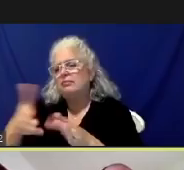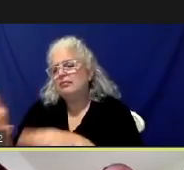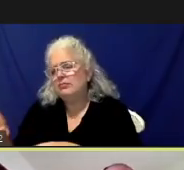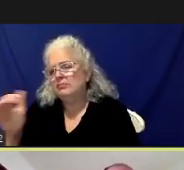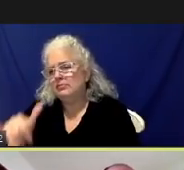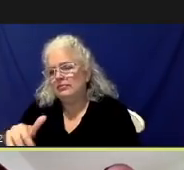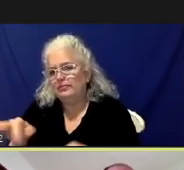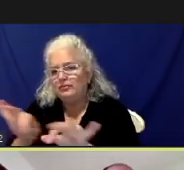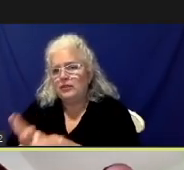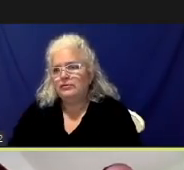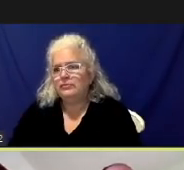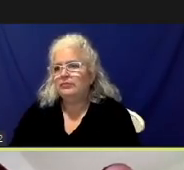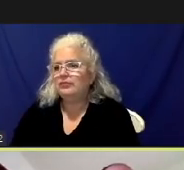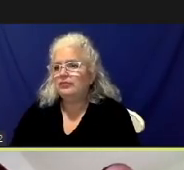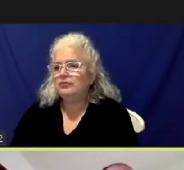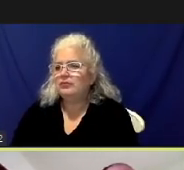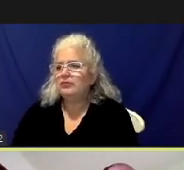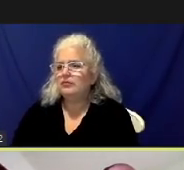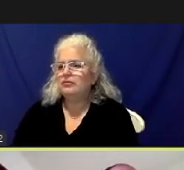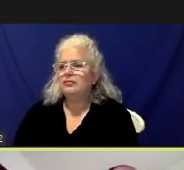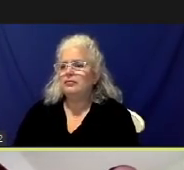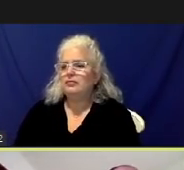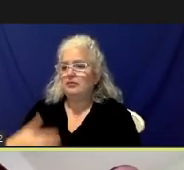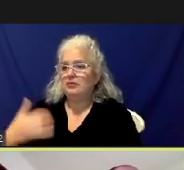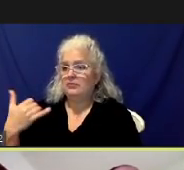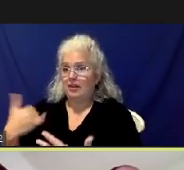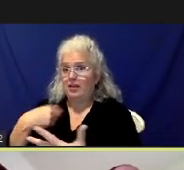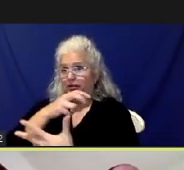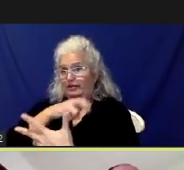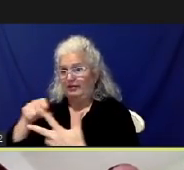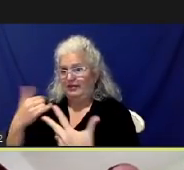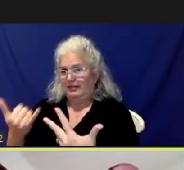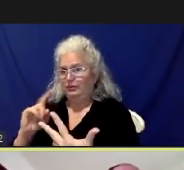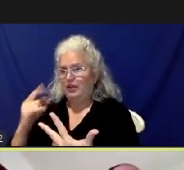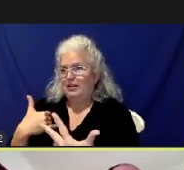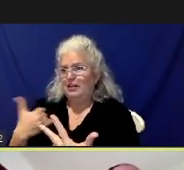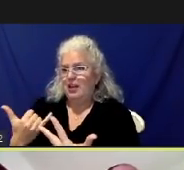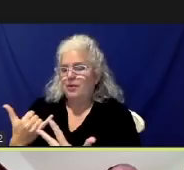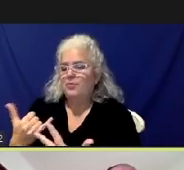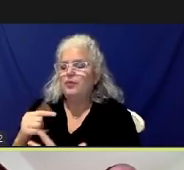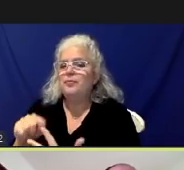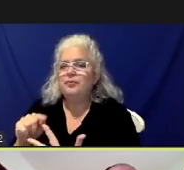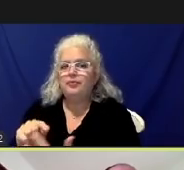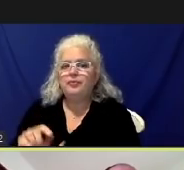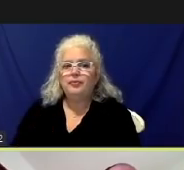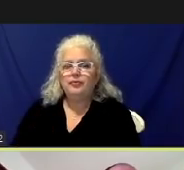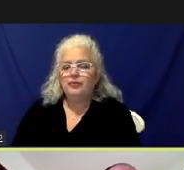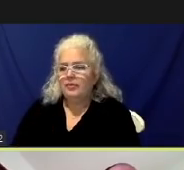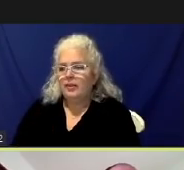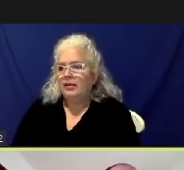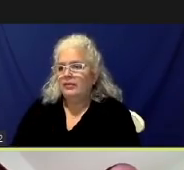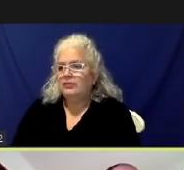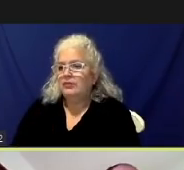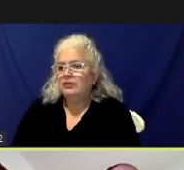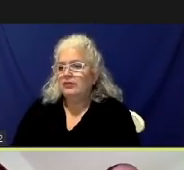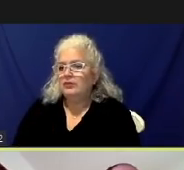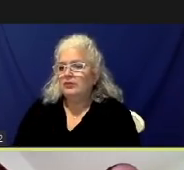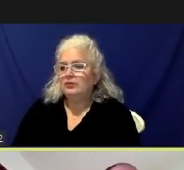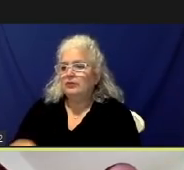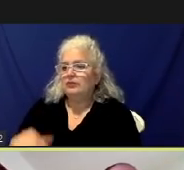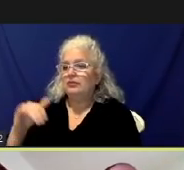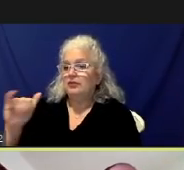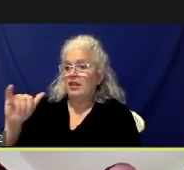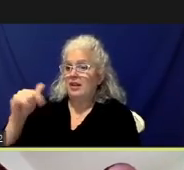we're receiving about 3,000 to 5,000 doses per week. Now we anticipate that that's going to that supply is going